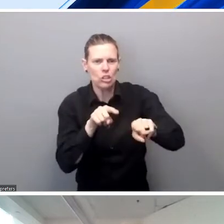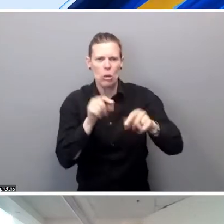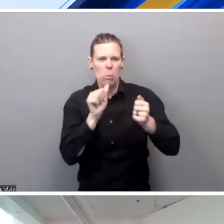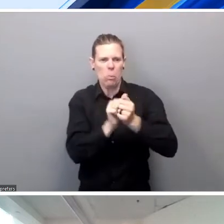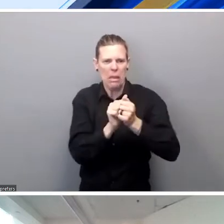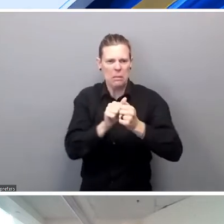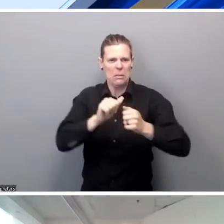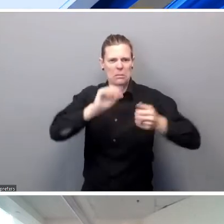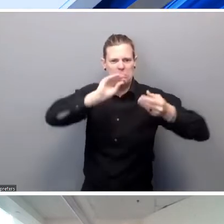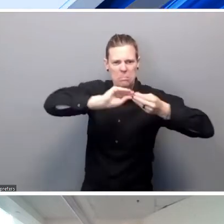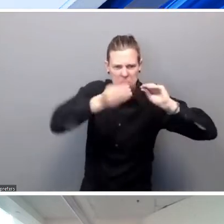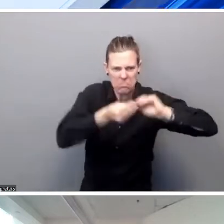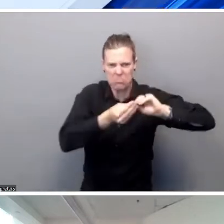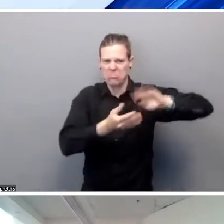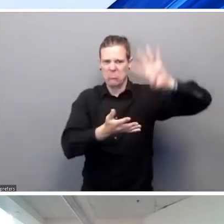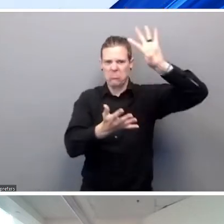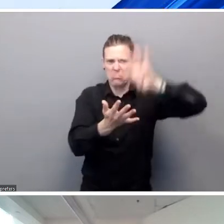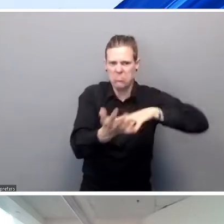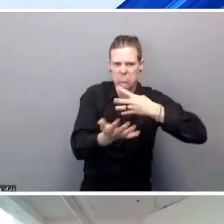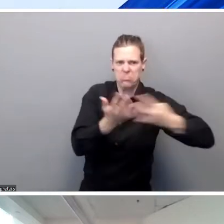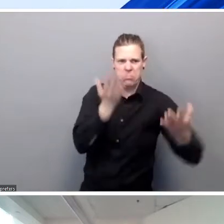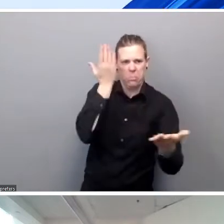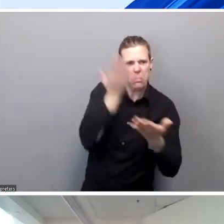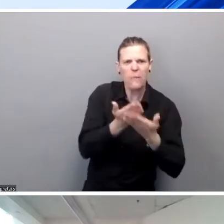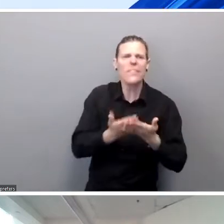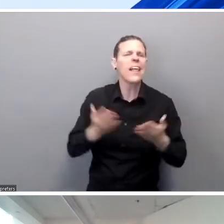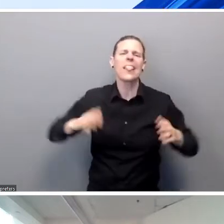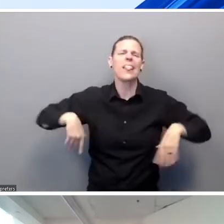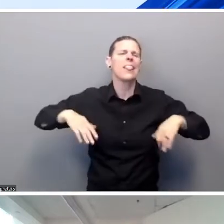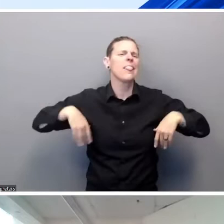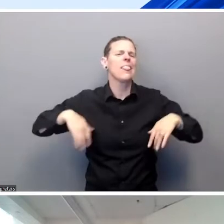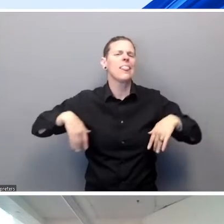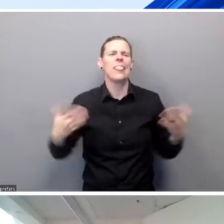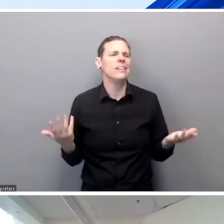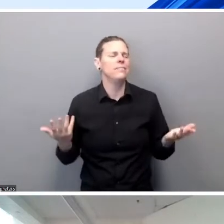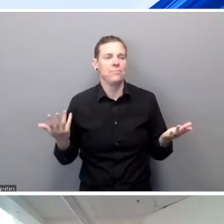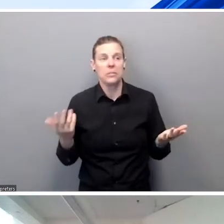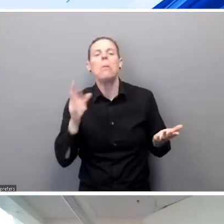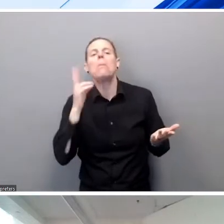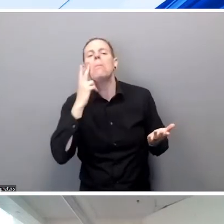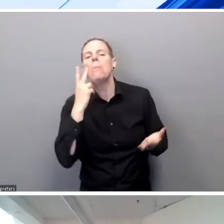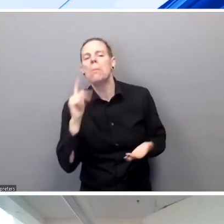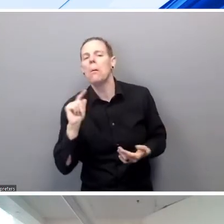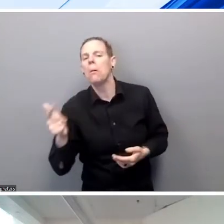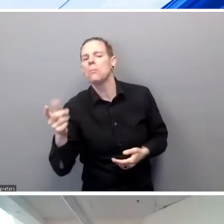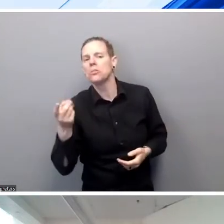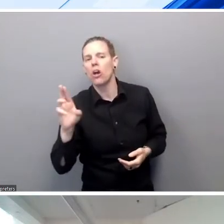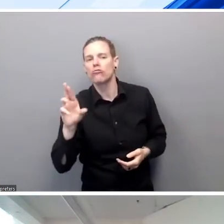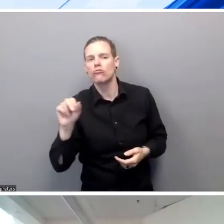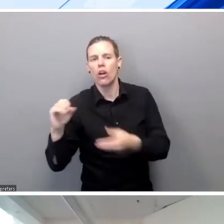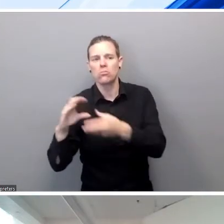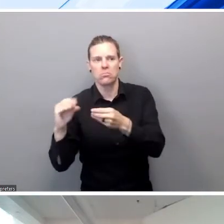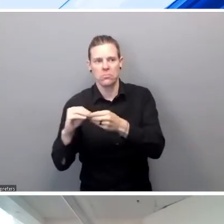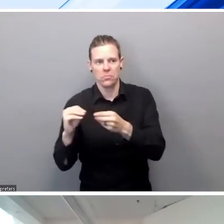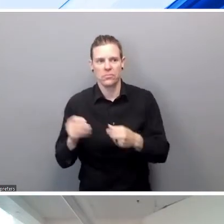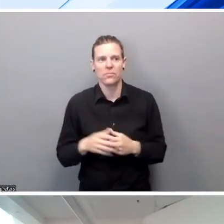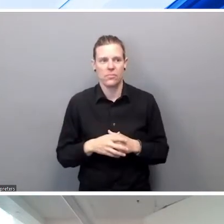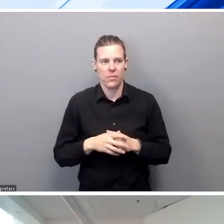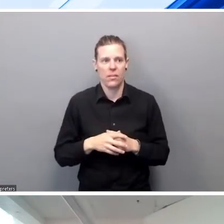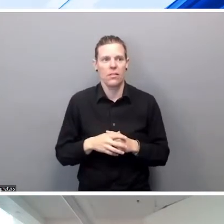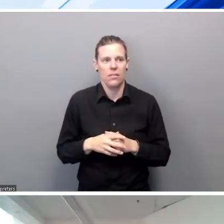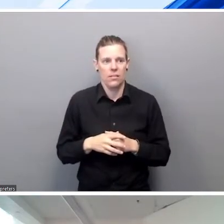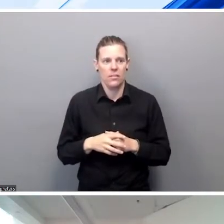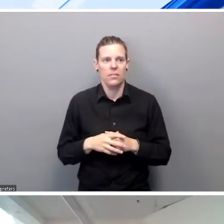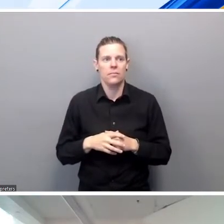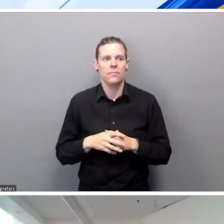slide. So I'm going to let her jump in as well, but I think we decided before the press conference that